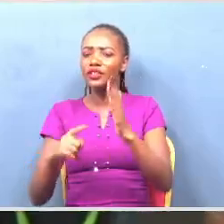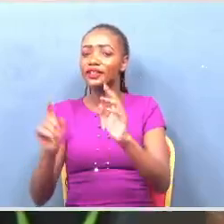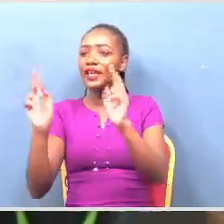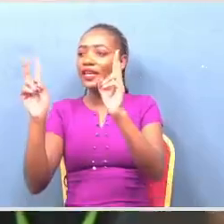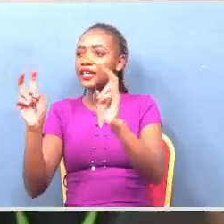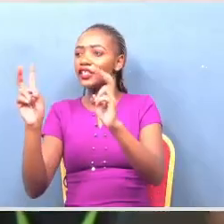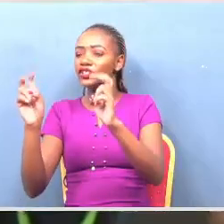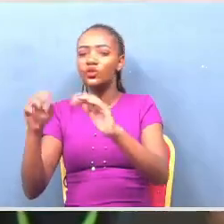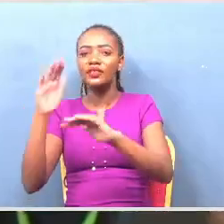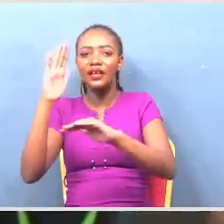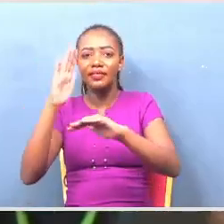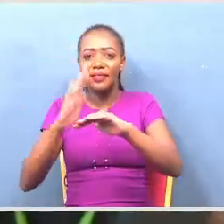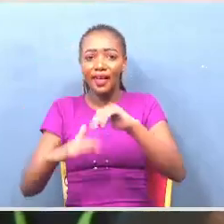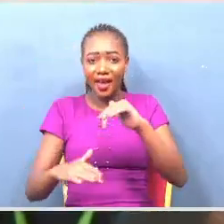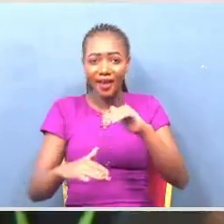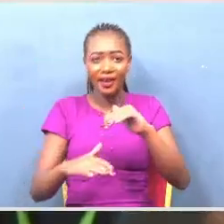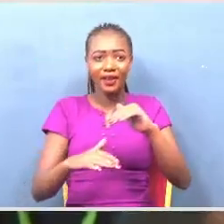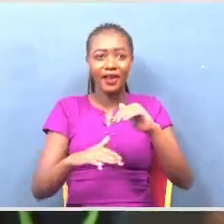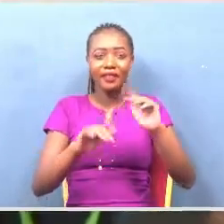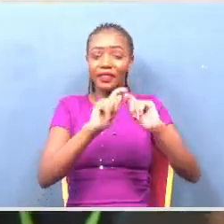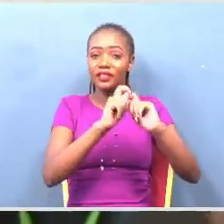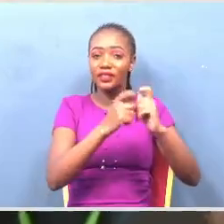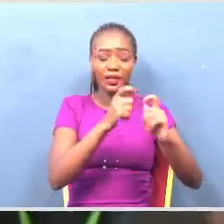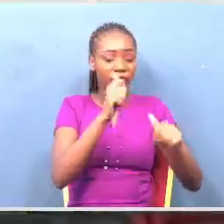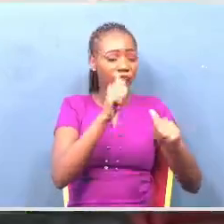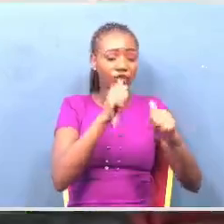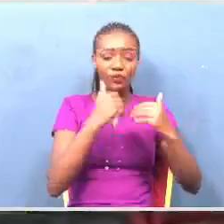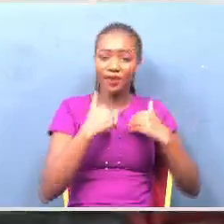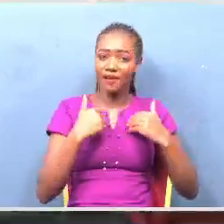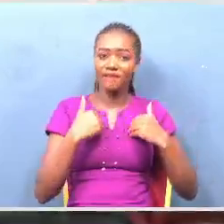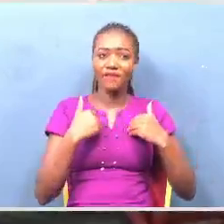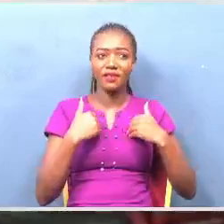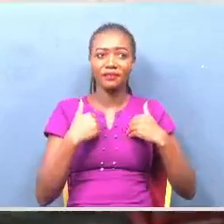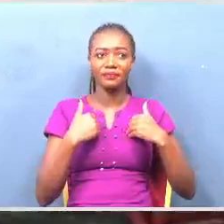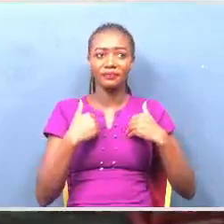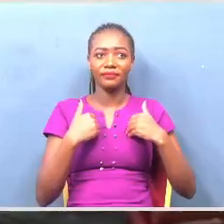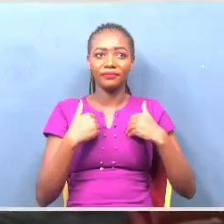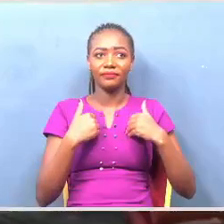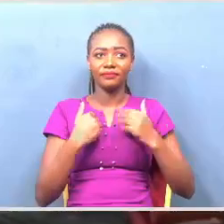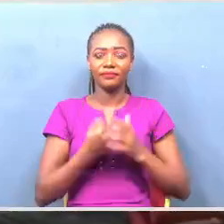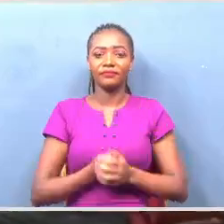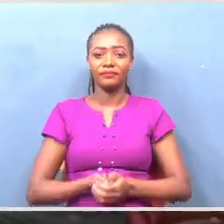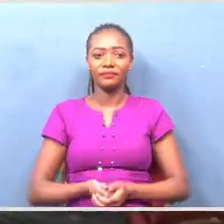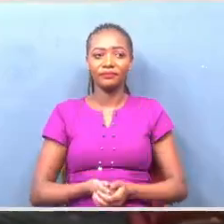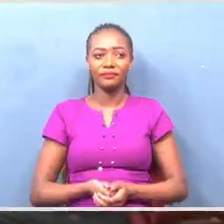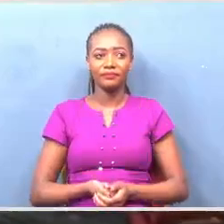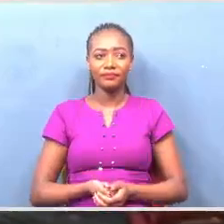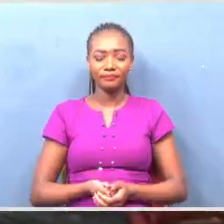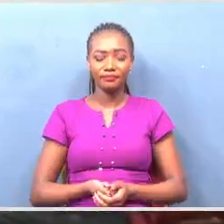the ethnic configurations that have always informed our elections.